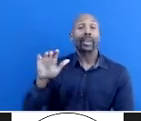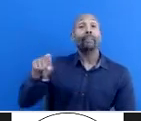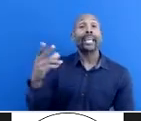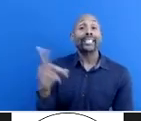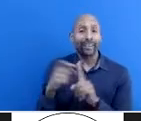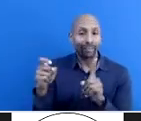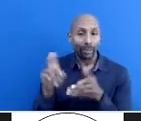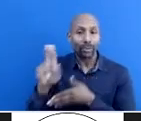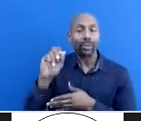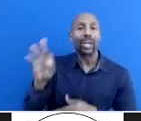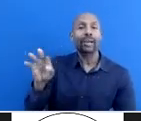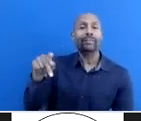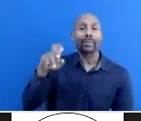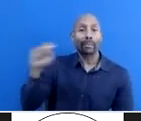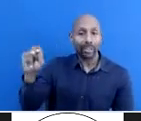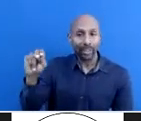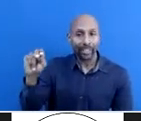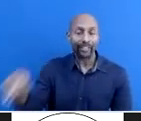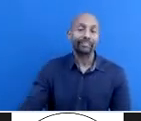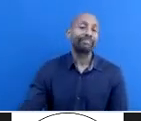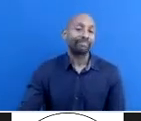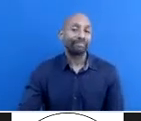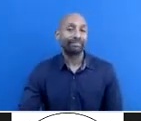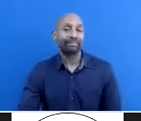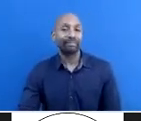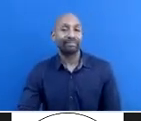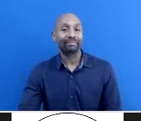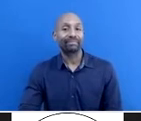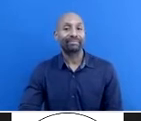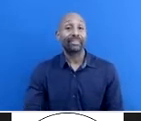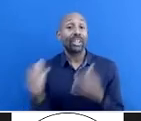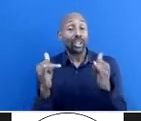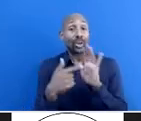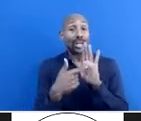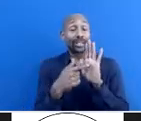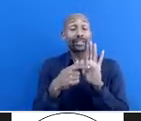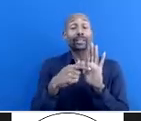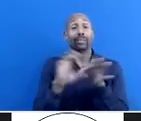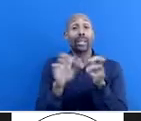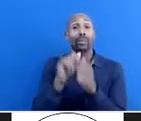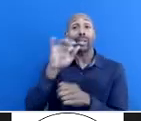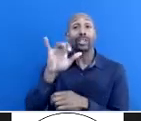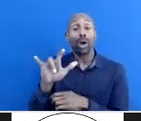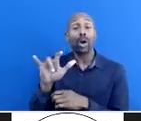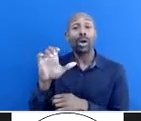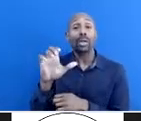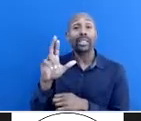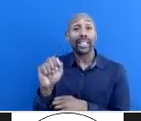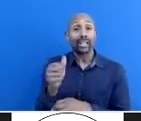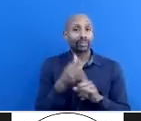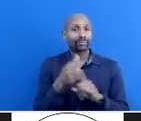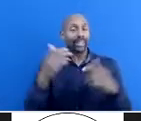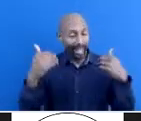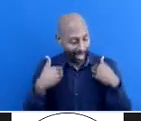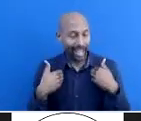The End of My Beginning, is accompanied by a fully illustrated color catalog, which you can buy here.